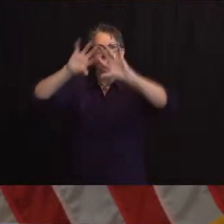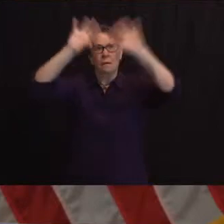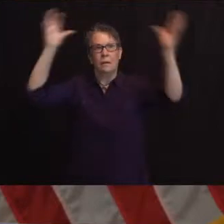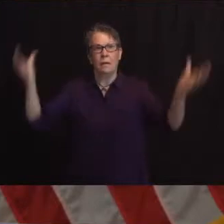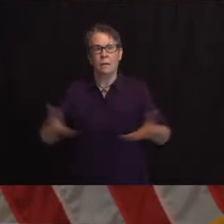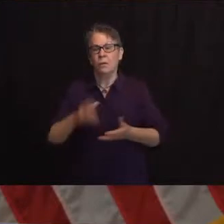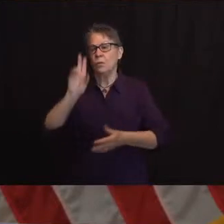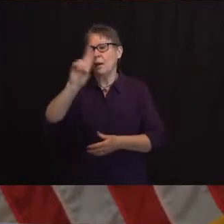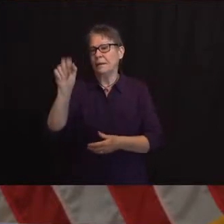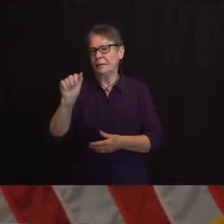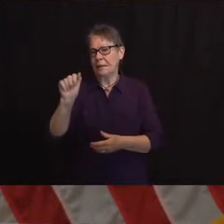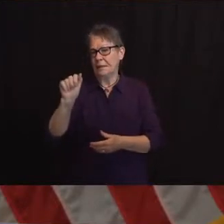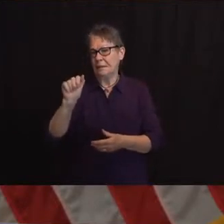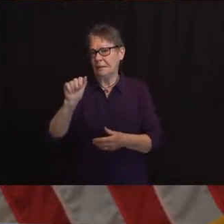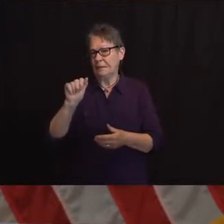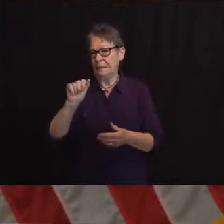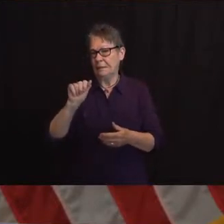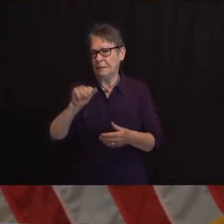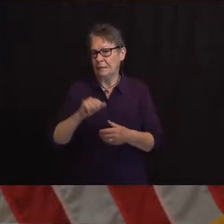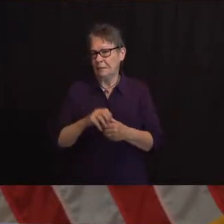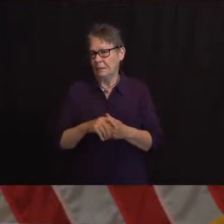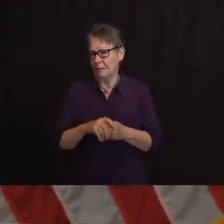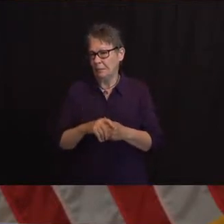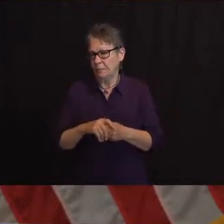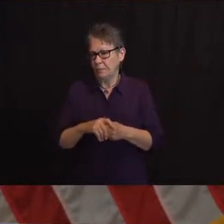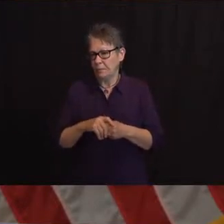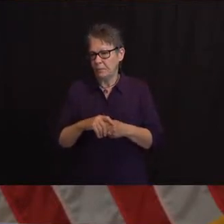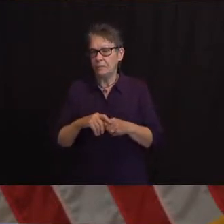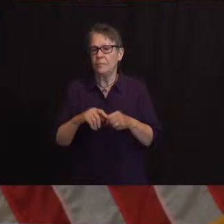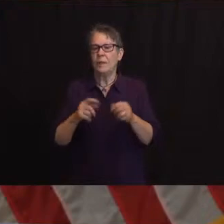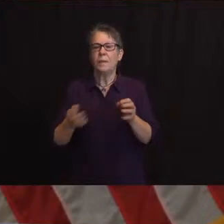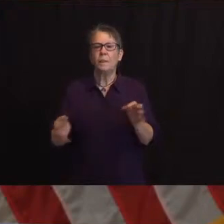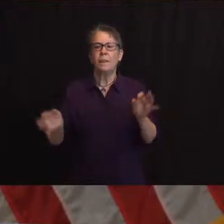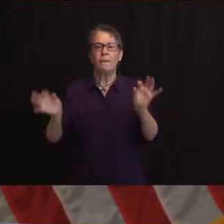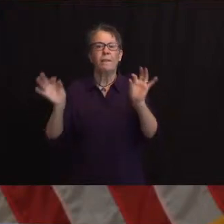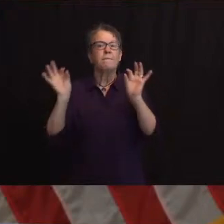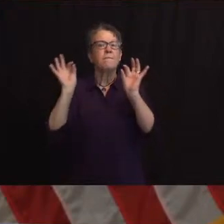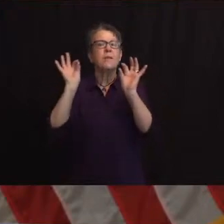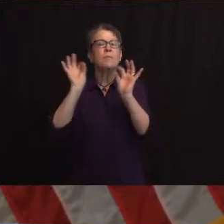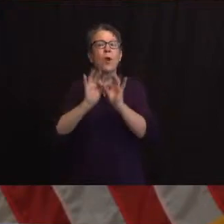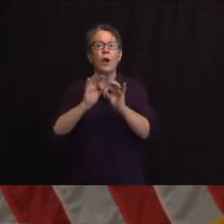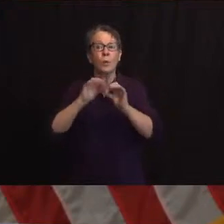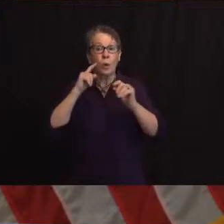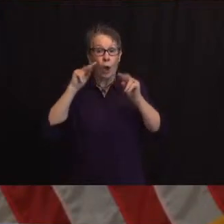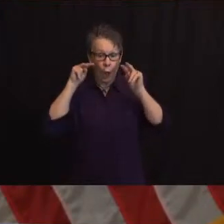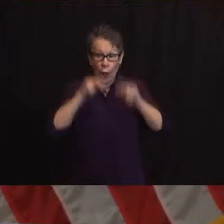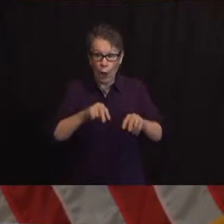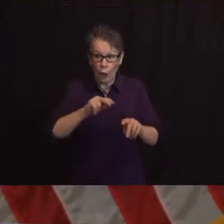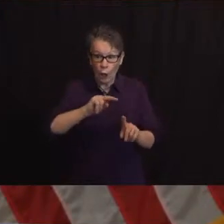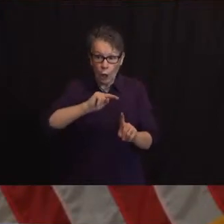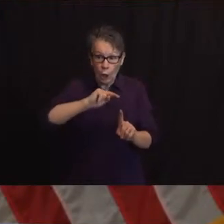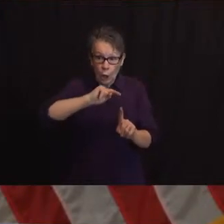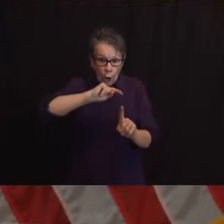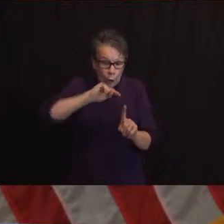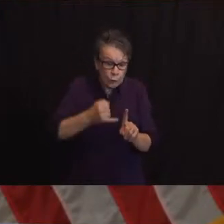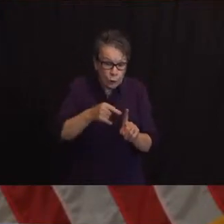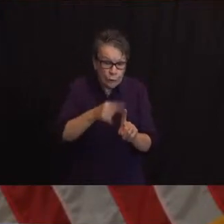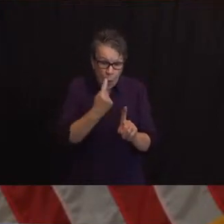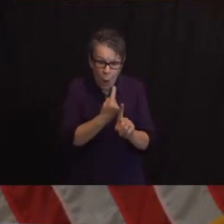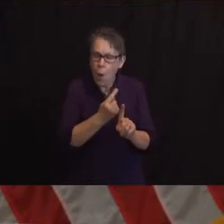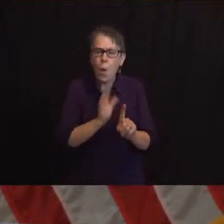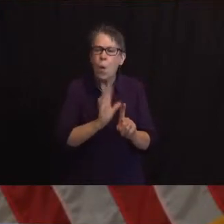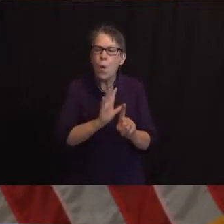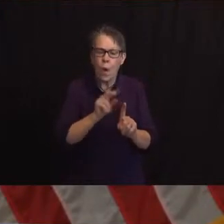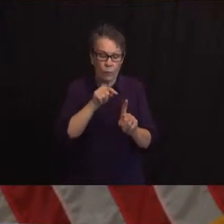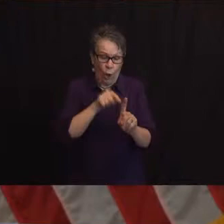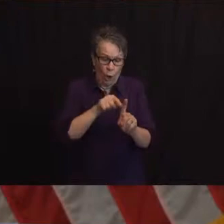level. We're one of several states where B117 is, kind of more of a